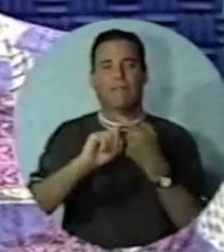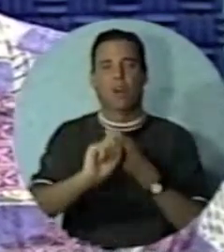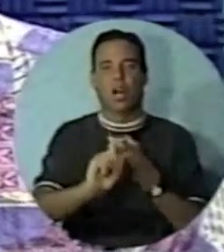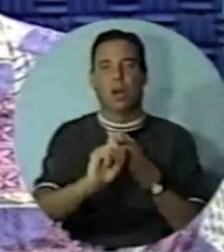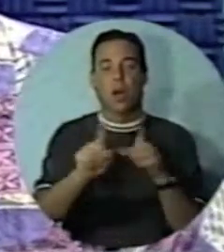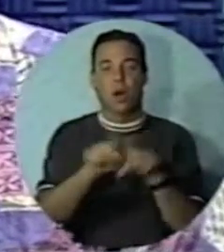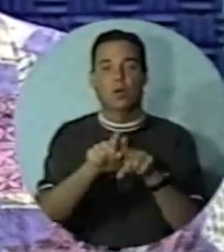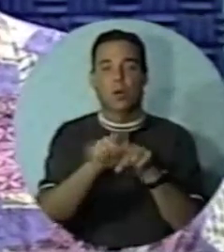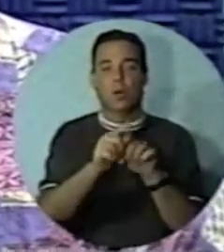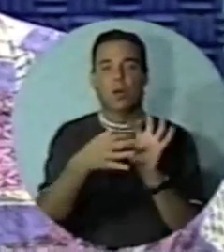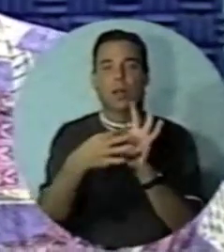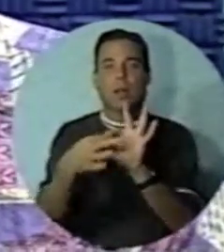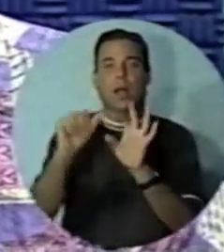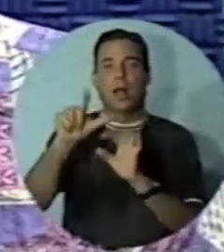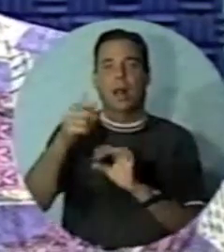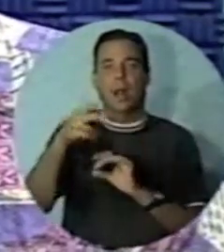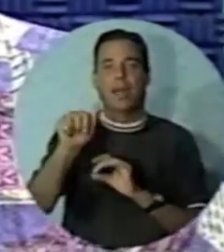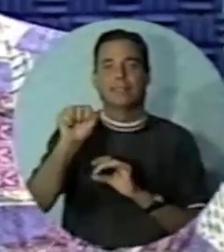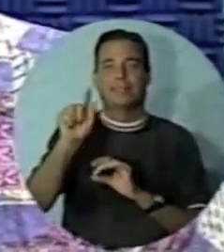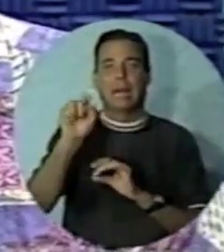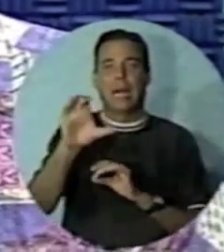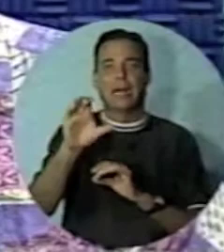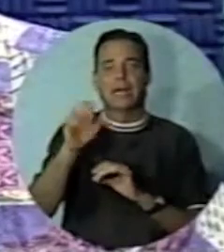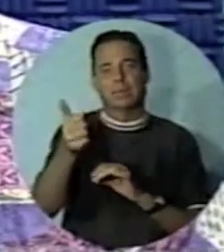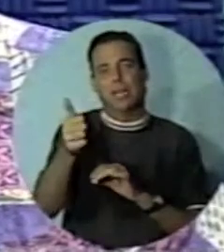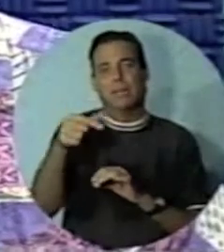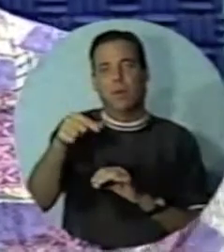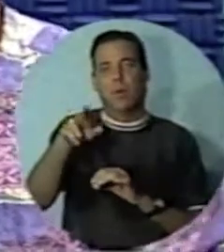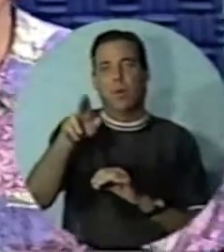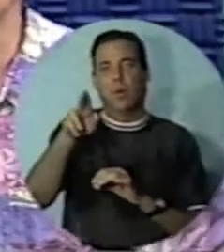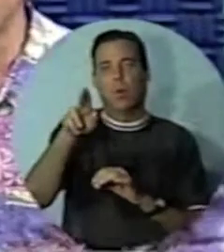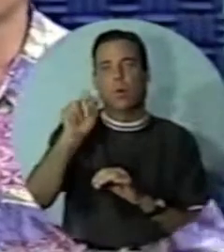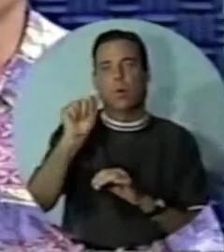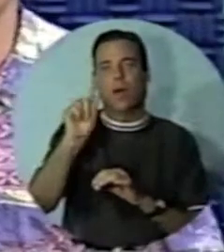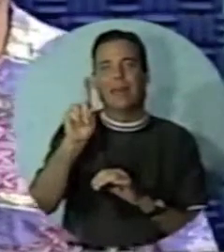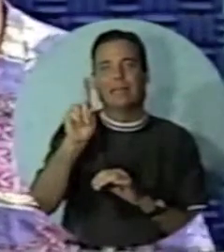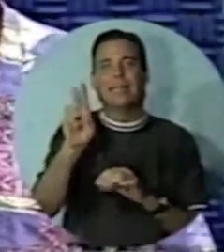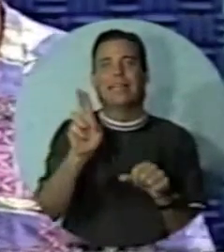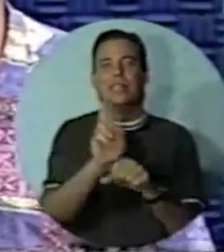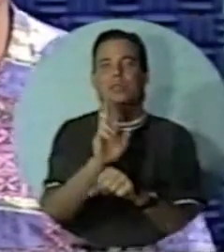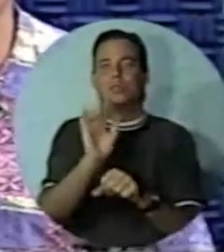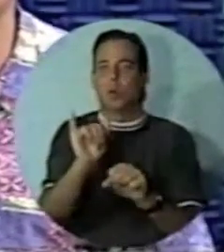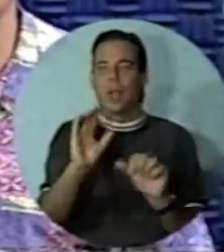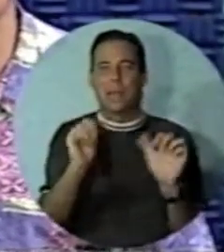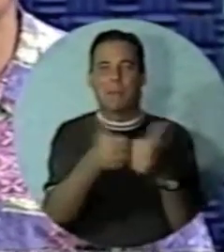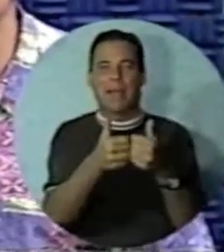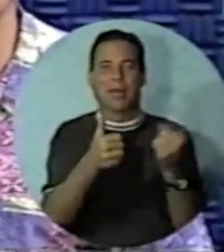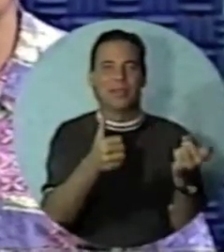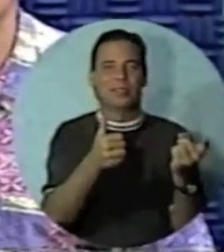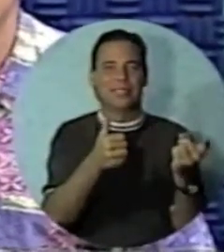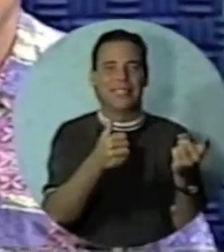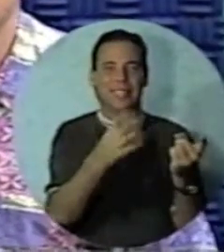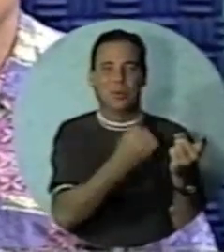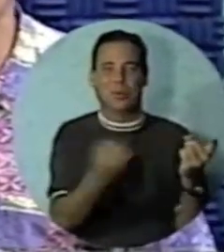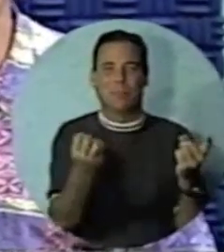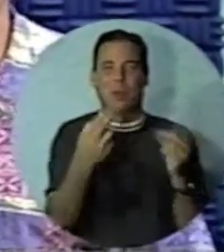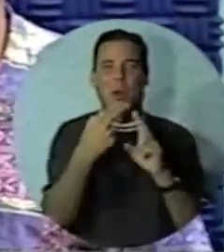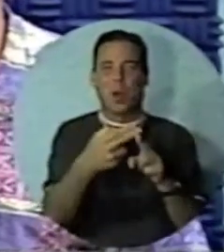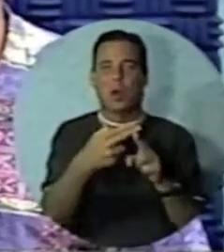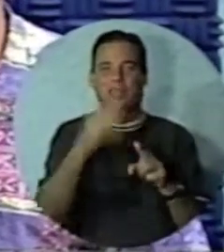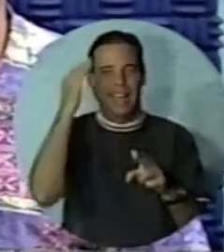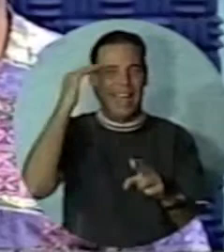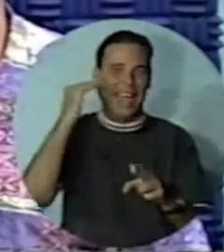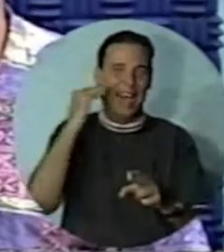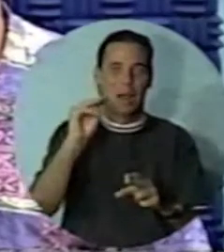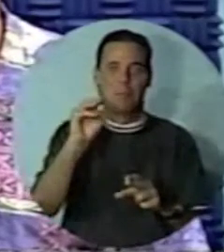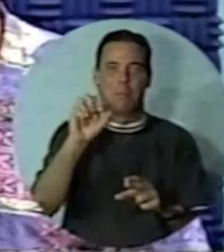who is a quadriplegic, uses sort of your competitor's equipment called the Head Mouse. Sterling was here